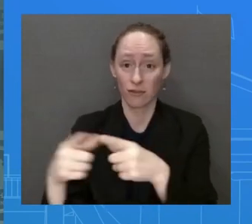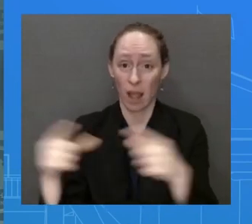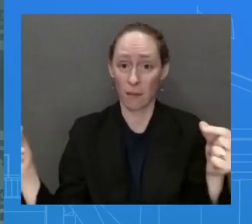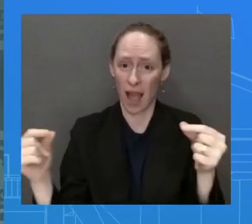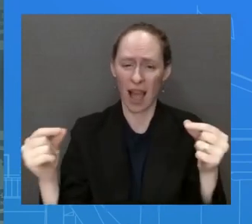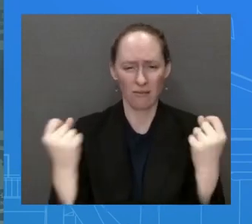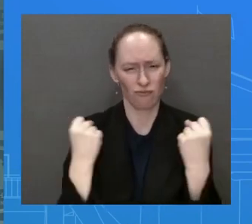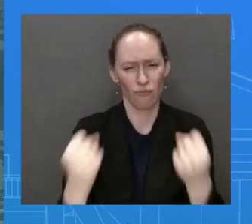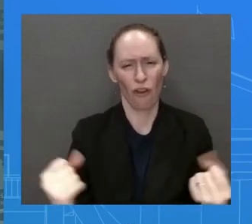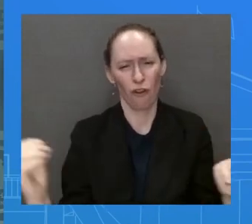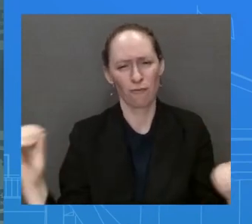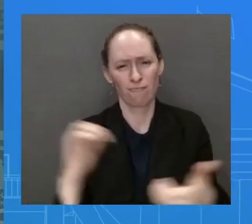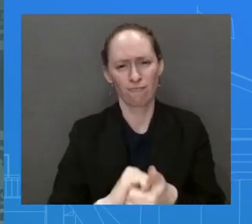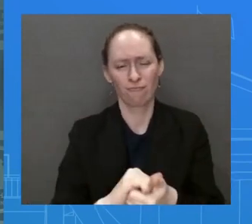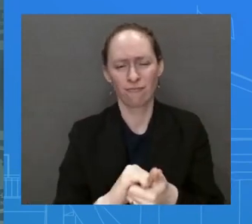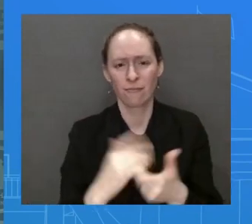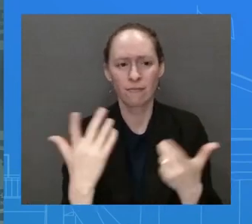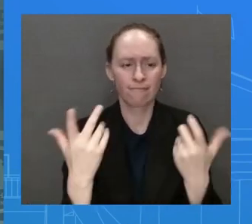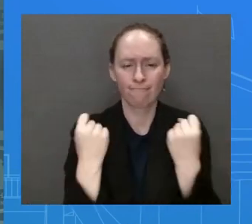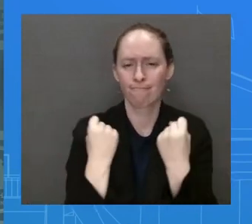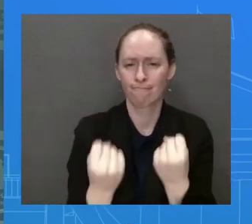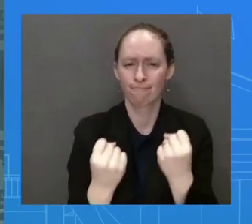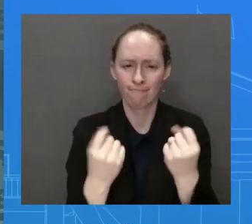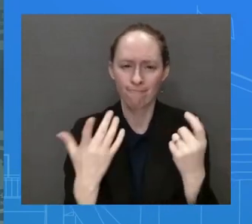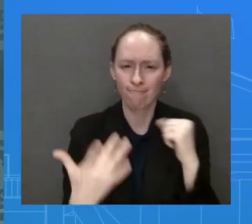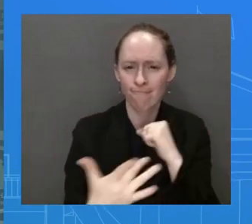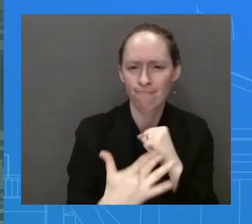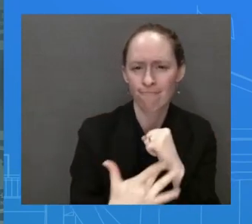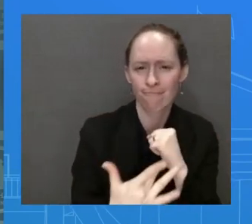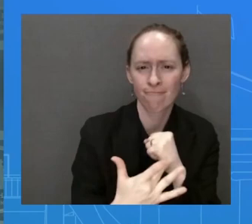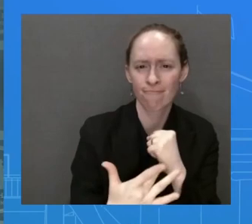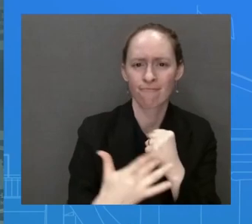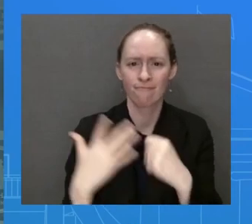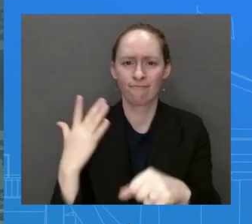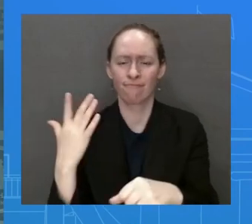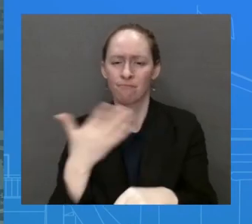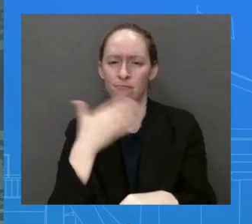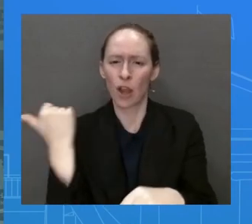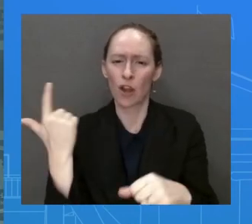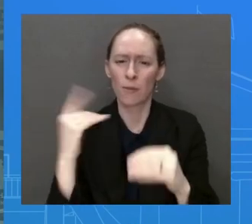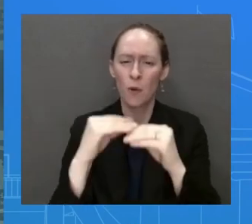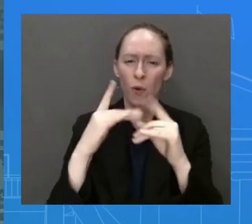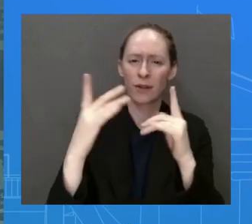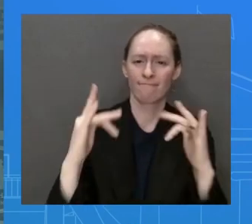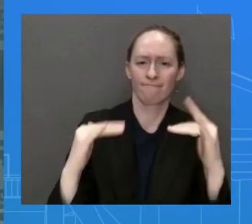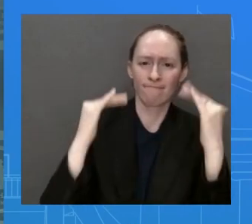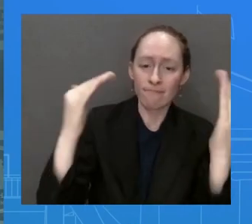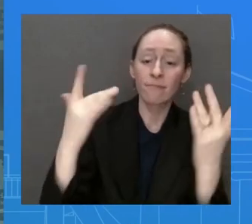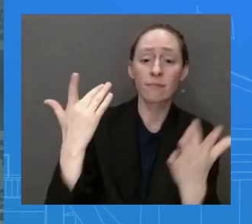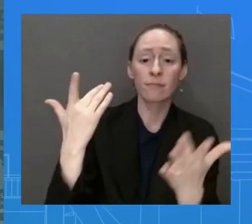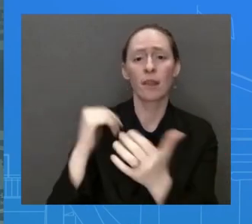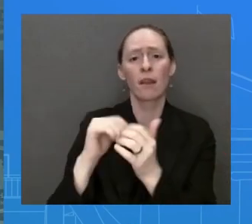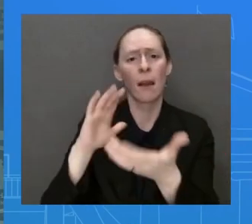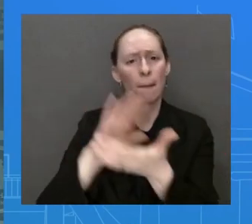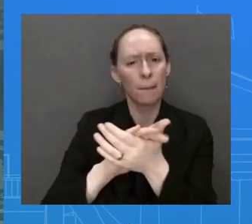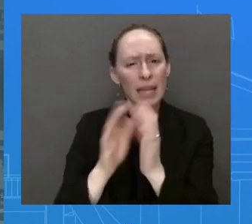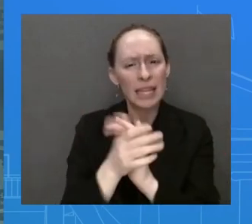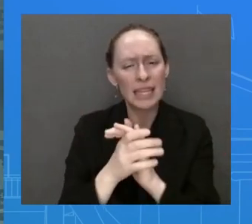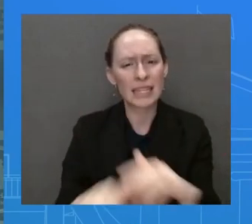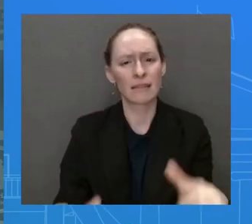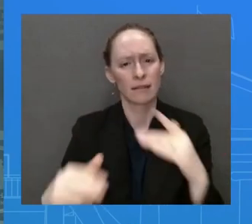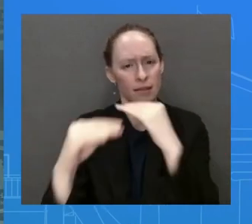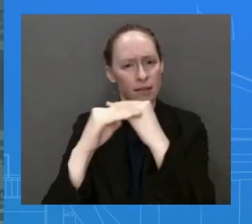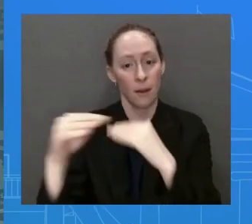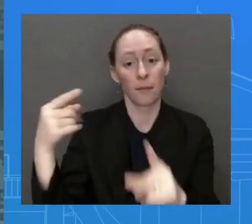advancing peace and stability in the Indo-Pacific and around the world. Today's visit is a testament to President